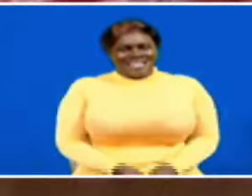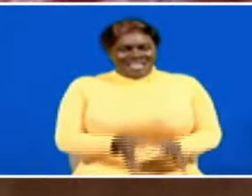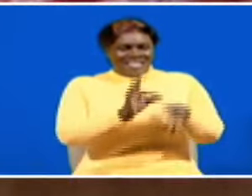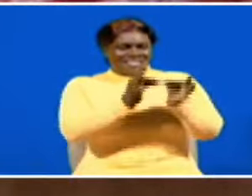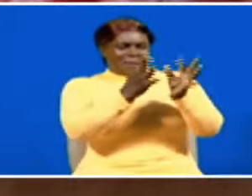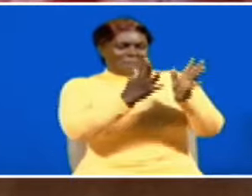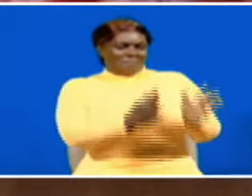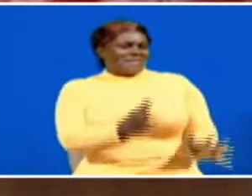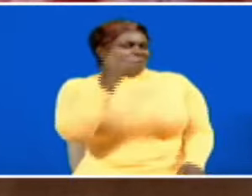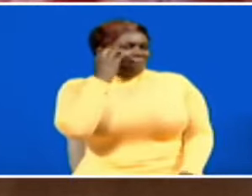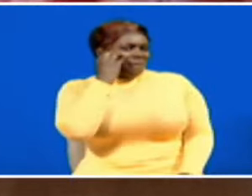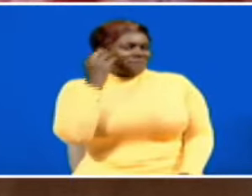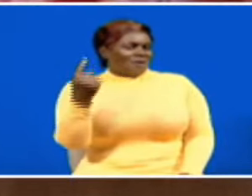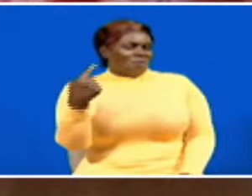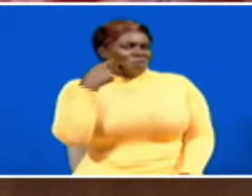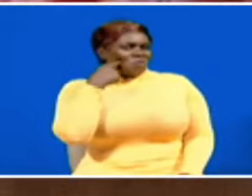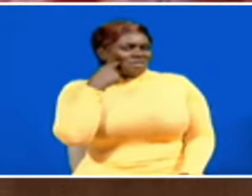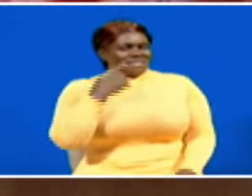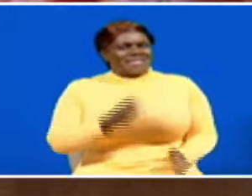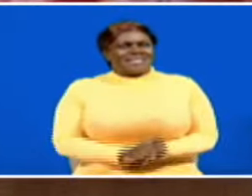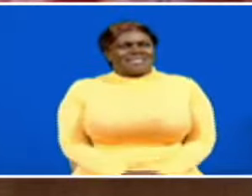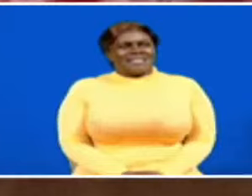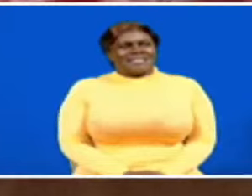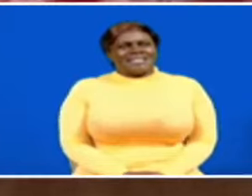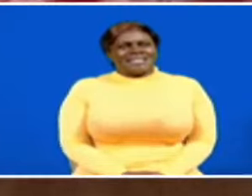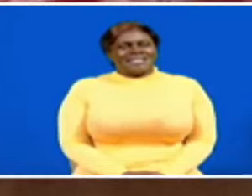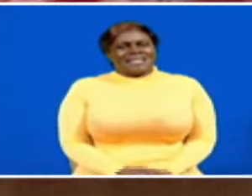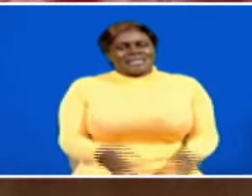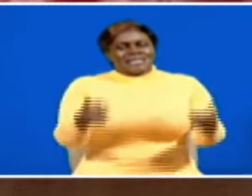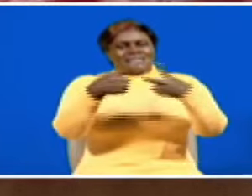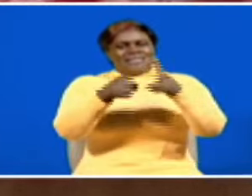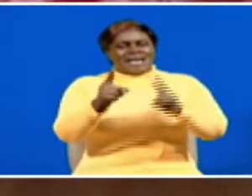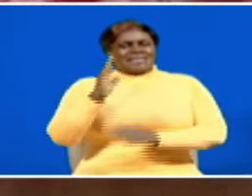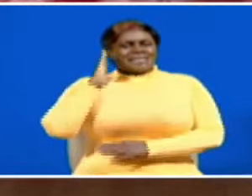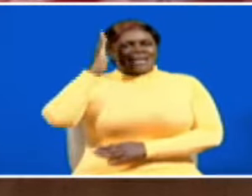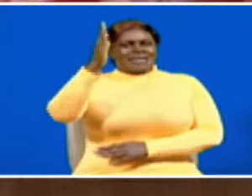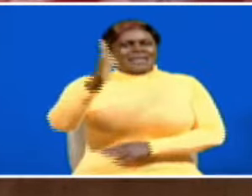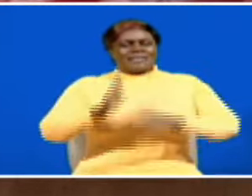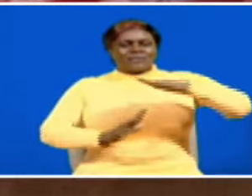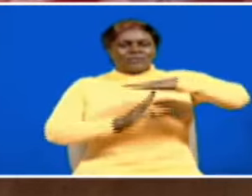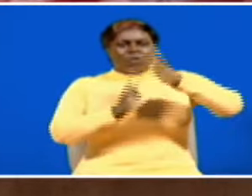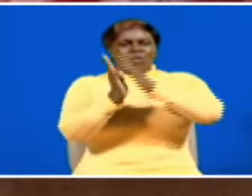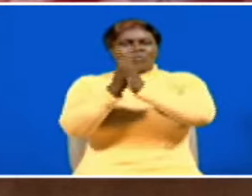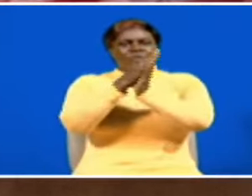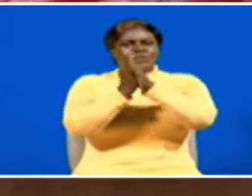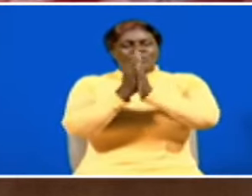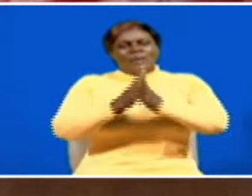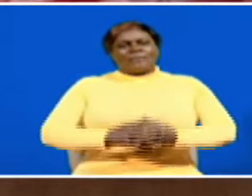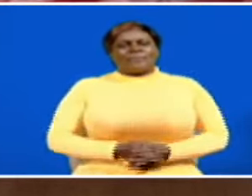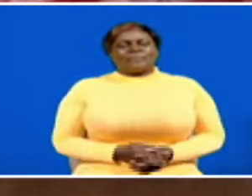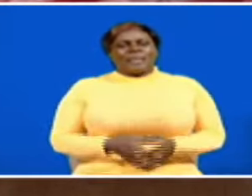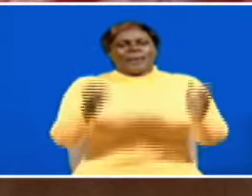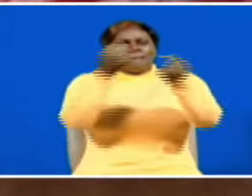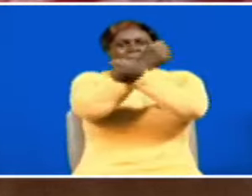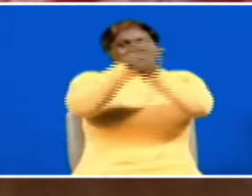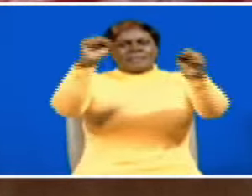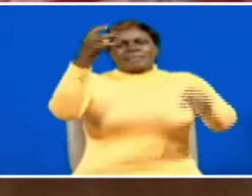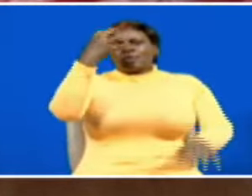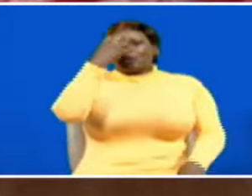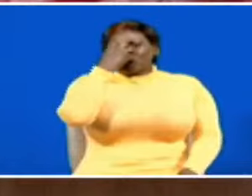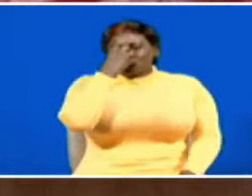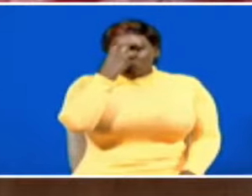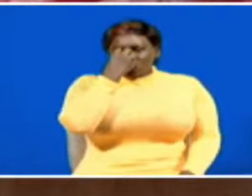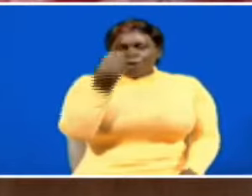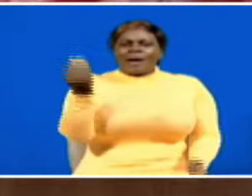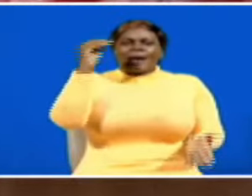Our sign language interpreter is Meresha Owiti, and now we go straight to our top story. These are: President William Ruto